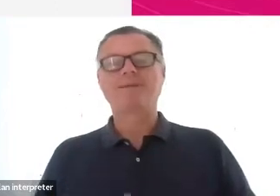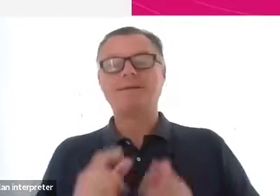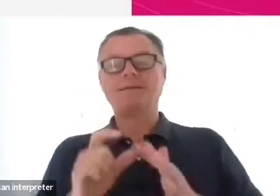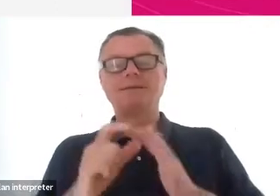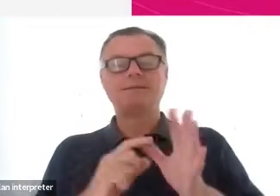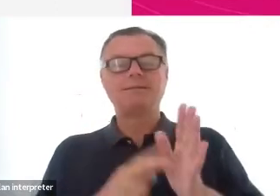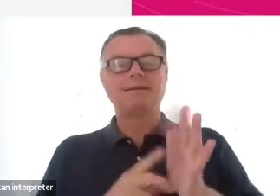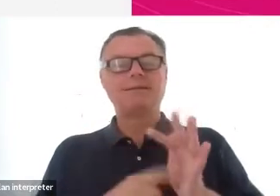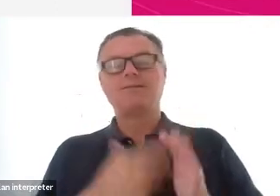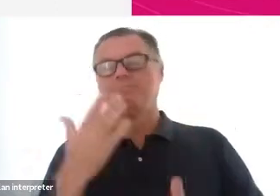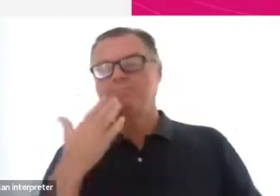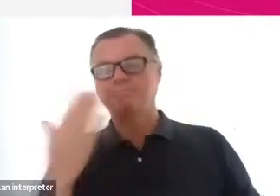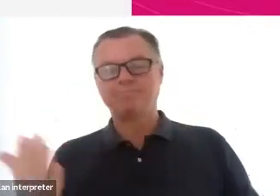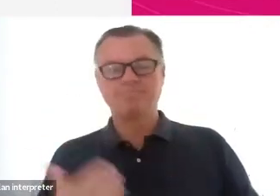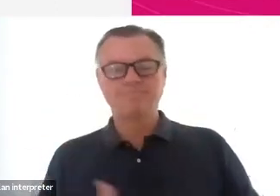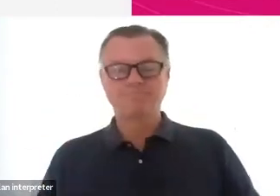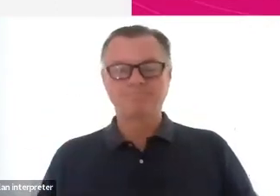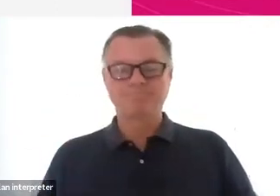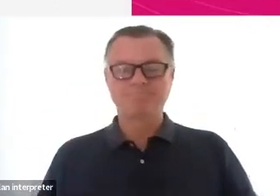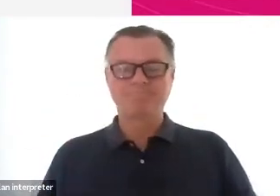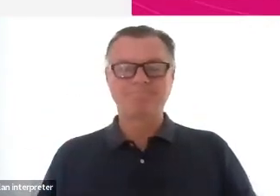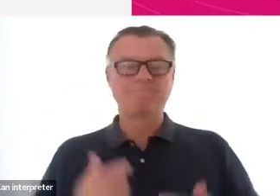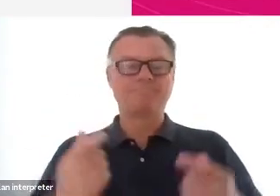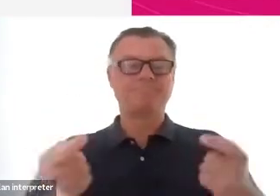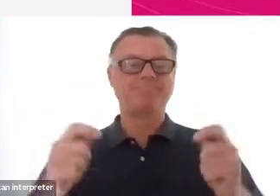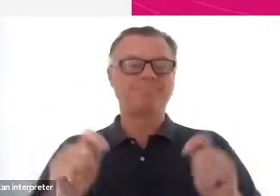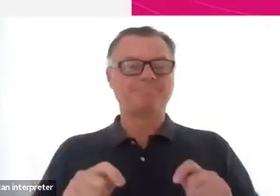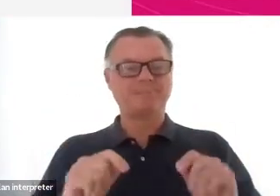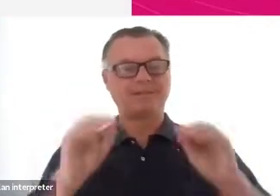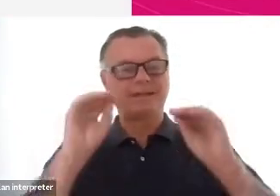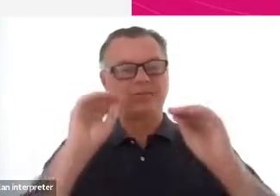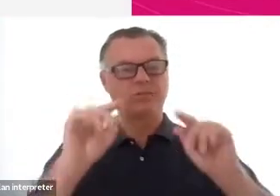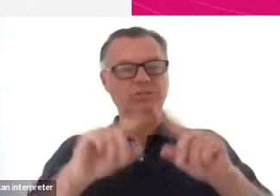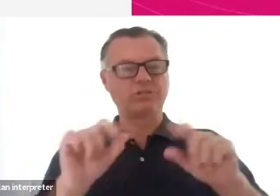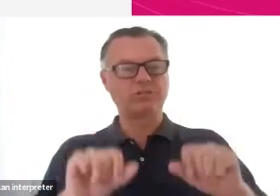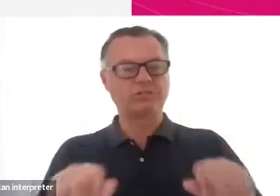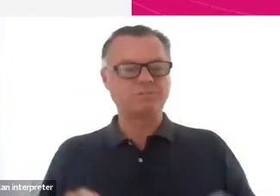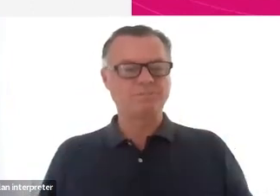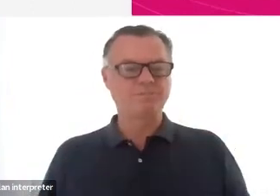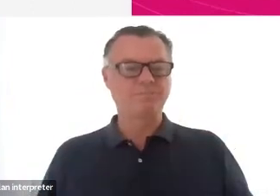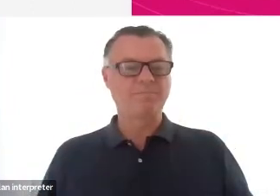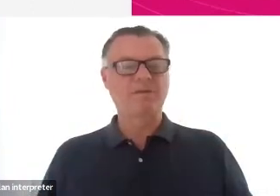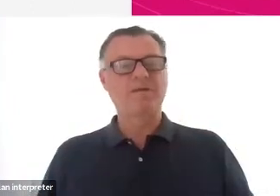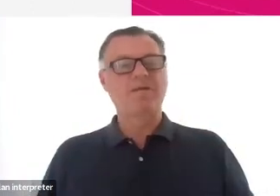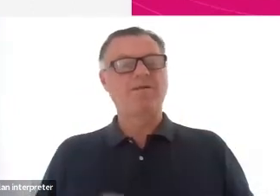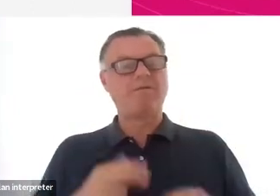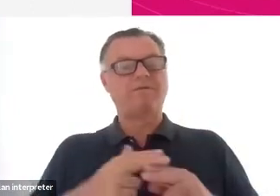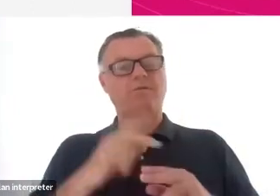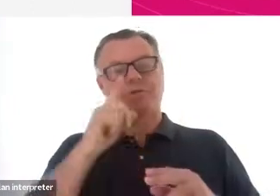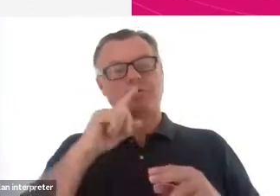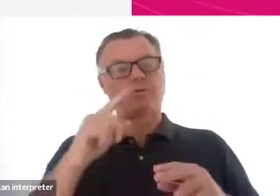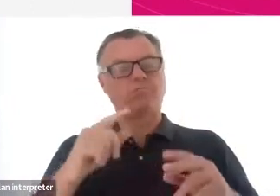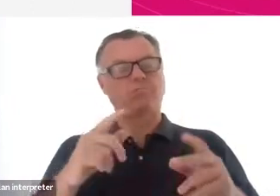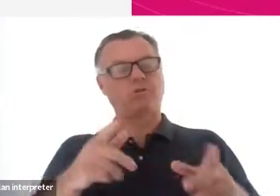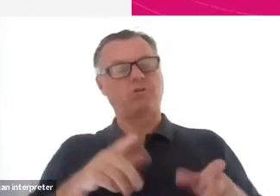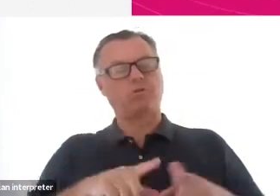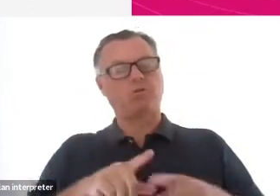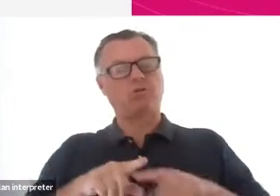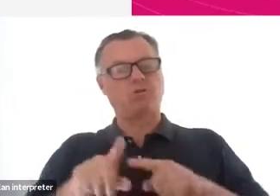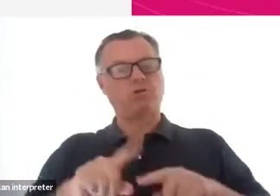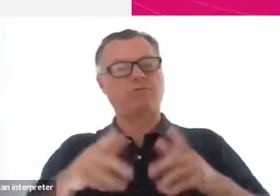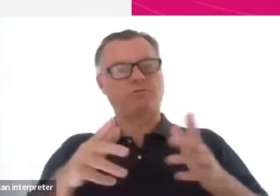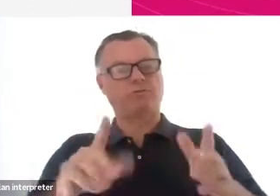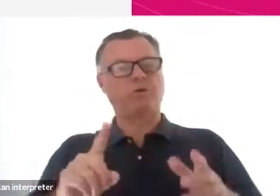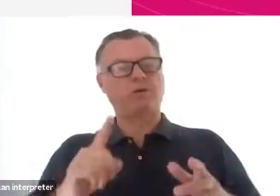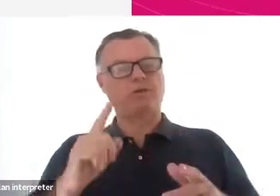Danielle. And then moving to the education system, it's not designed for people who learn differently. The result is that